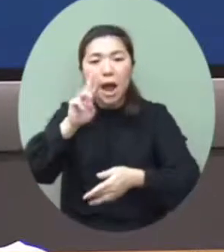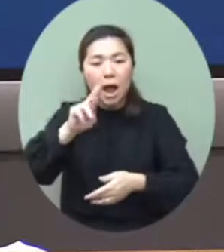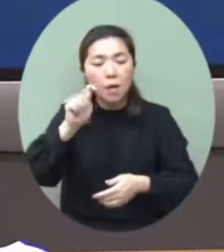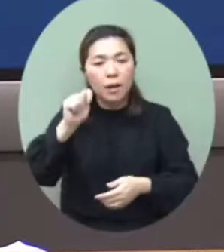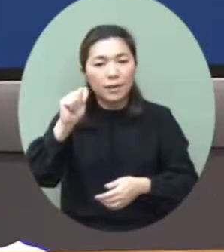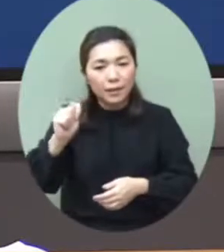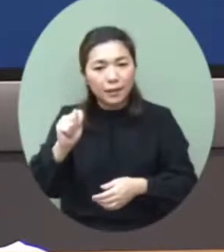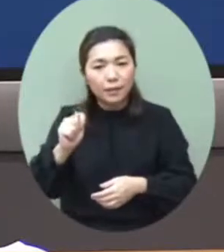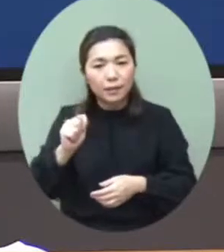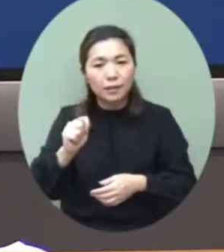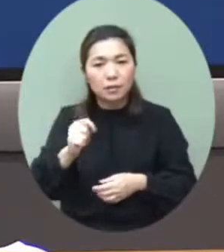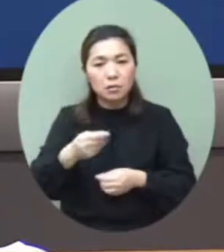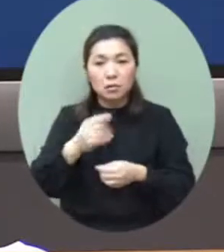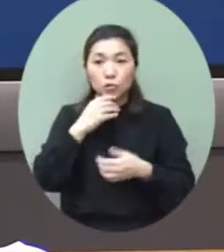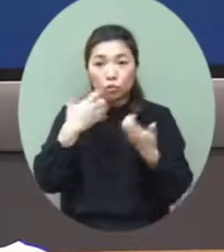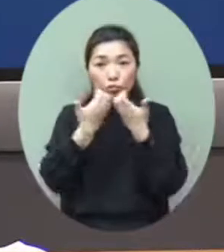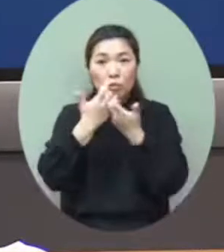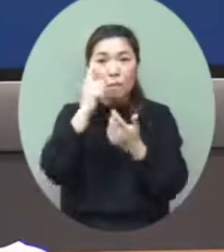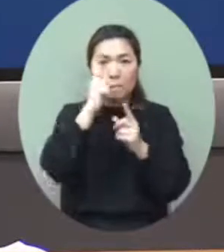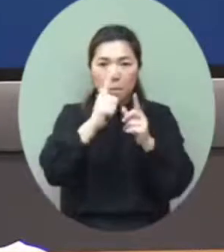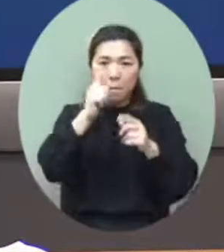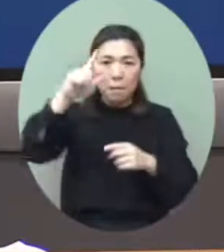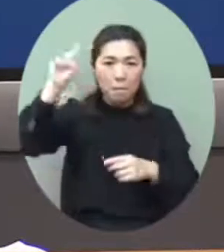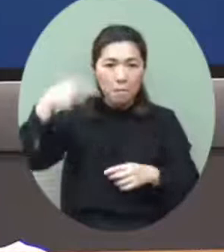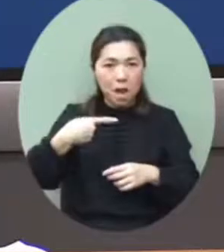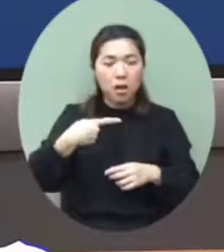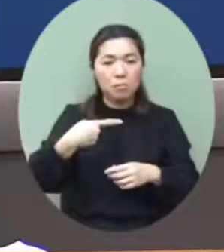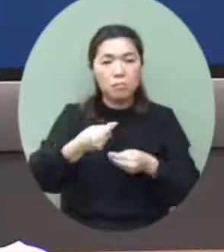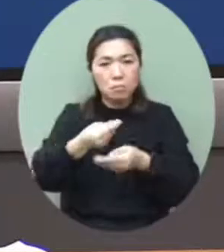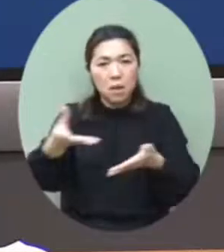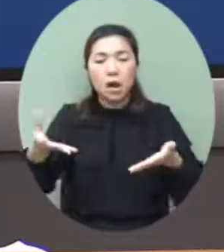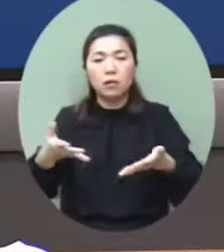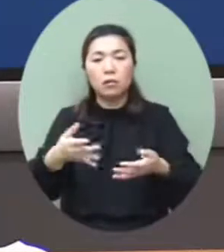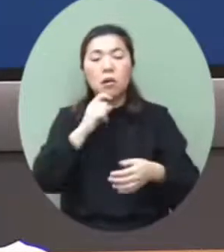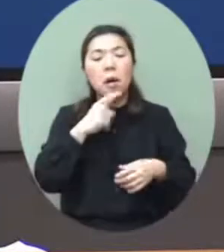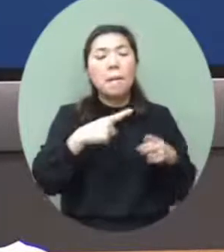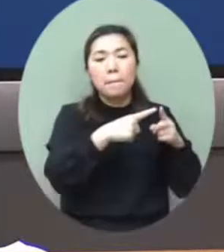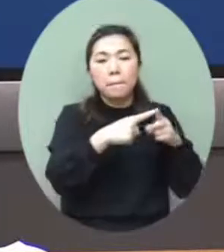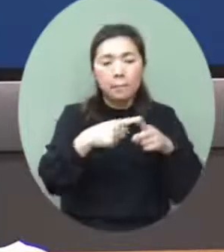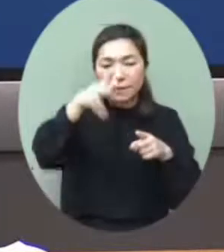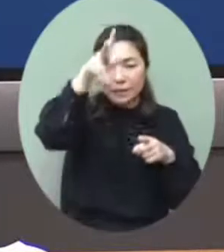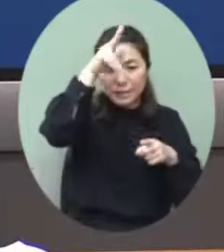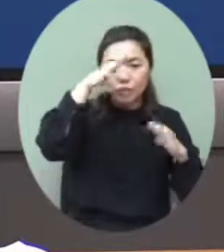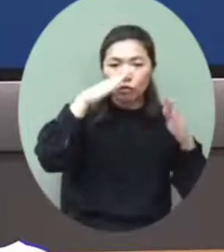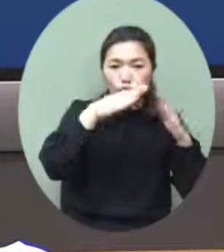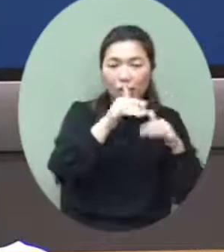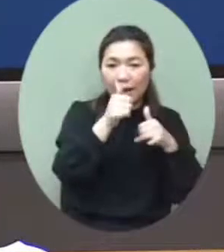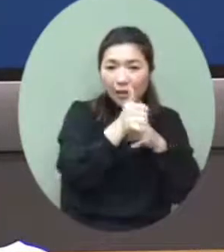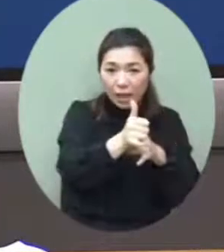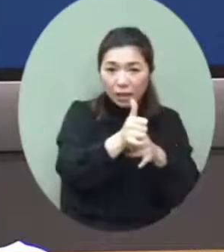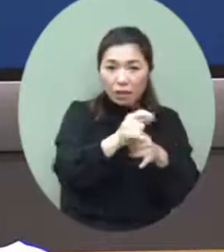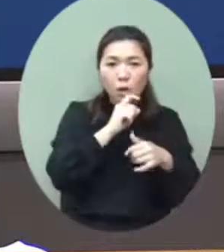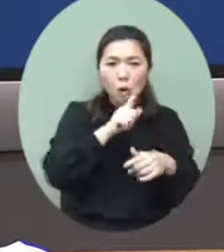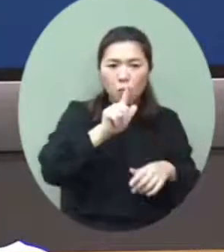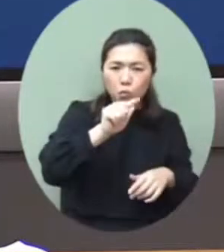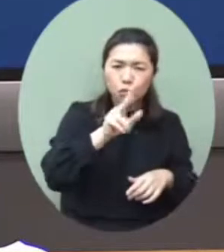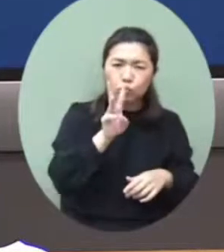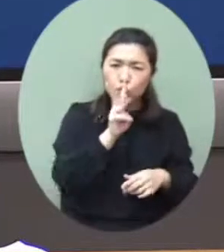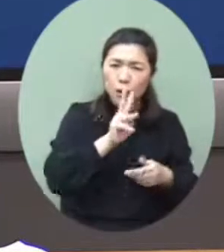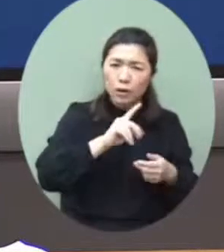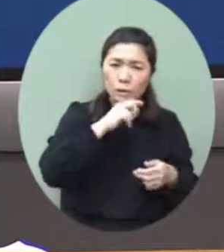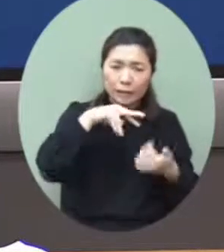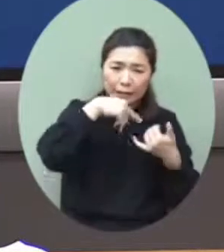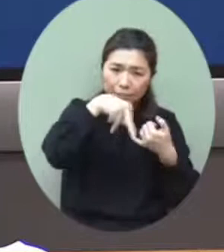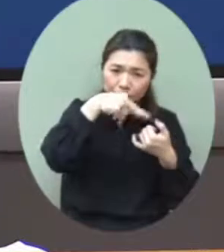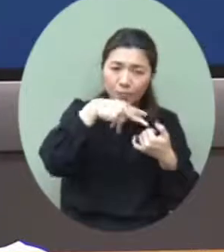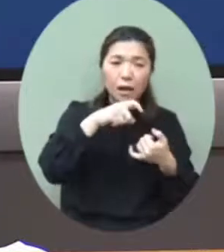RAT kits distributed through our inventory, directly or indirectly distributed to the community,